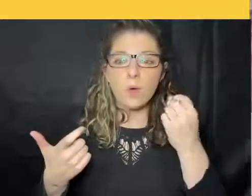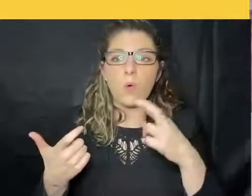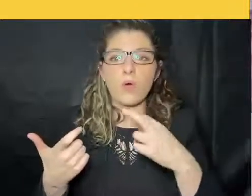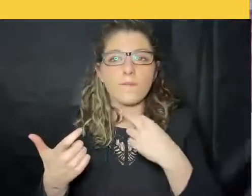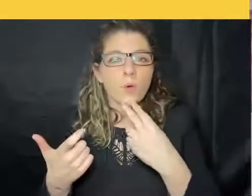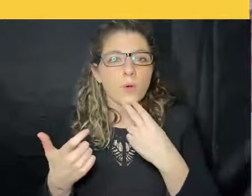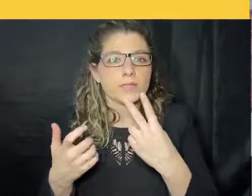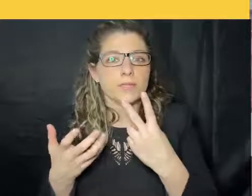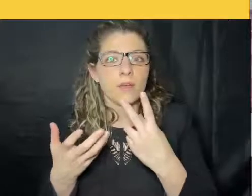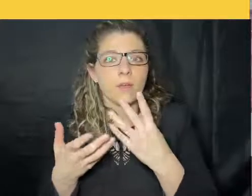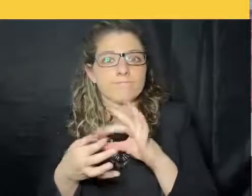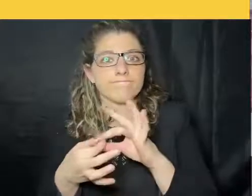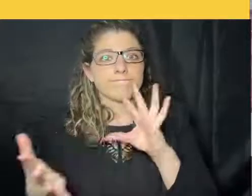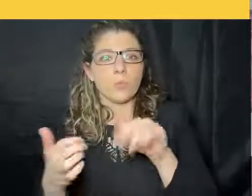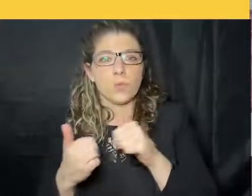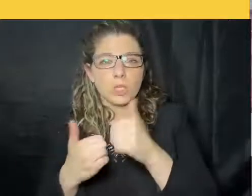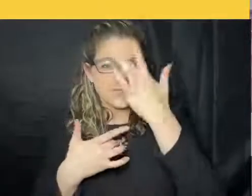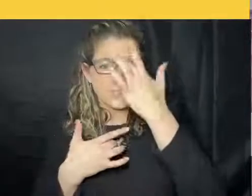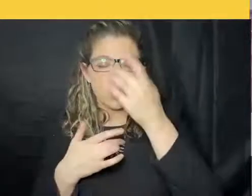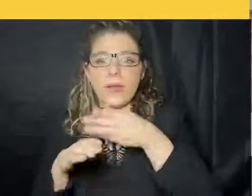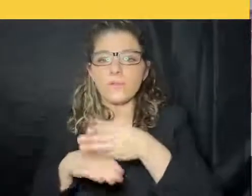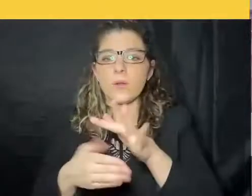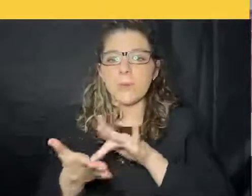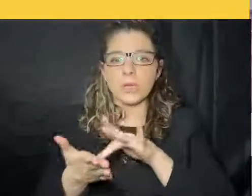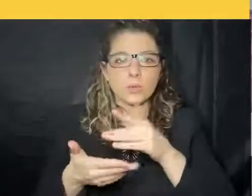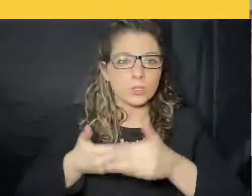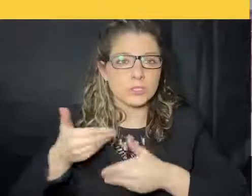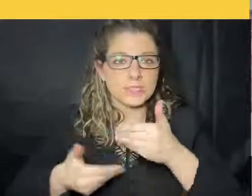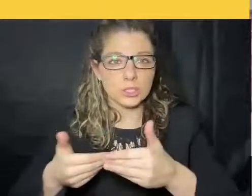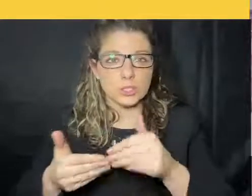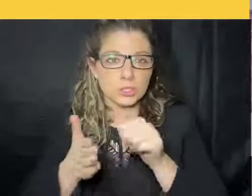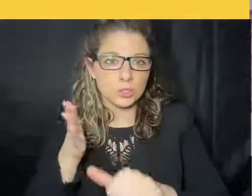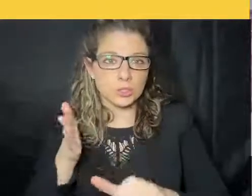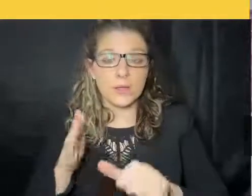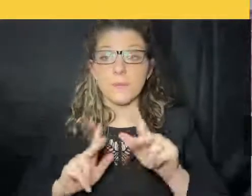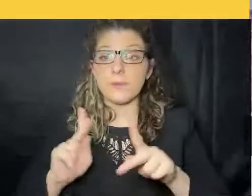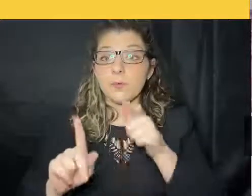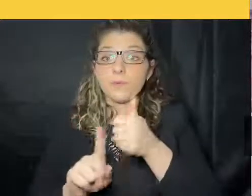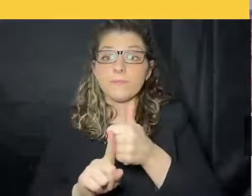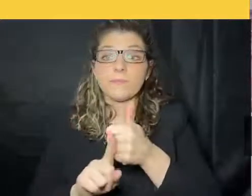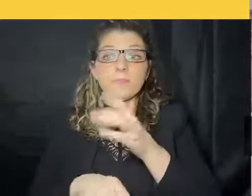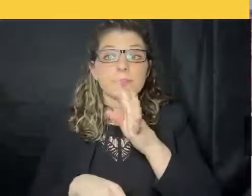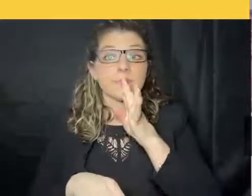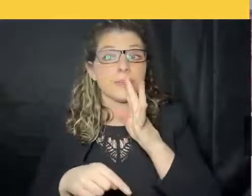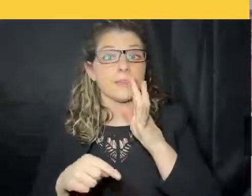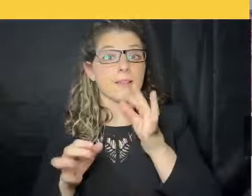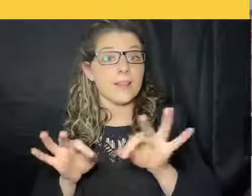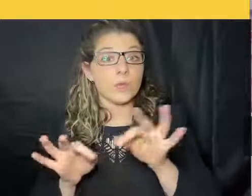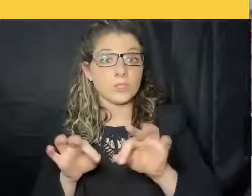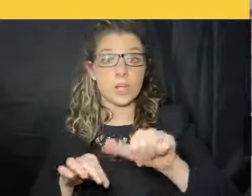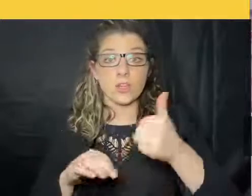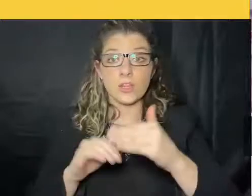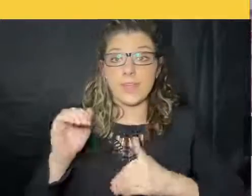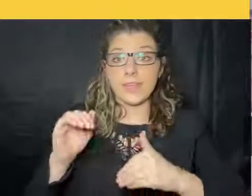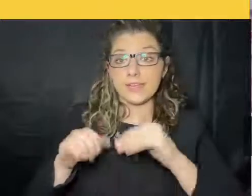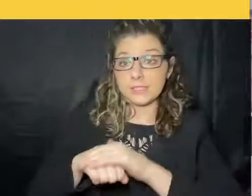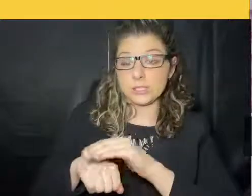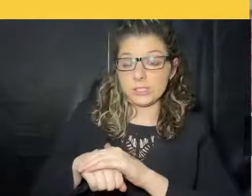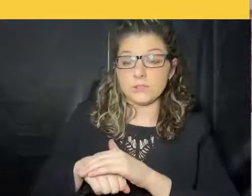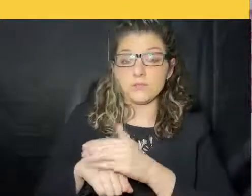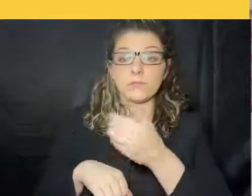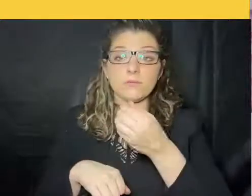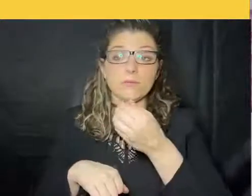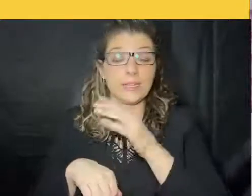even losing your voice when you're sick or after a medical procedure or surgery. People who speak a language other than